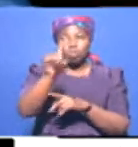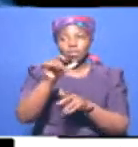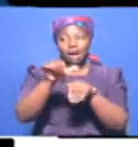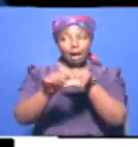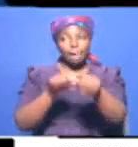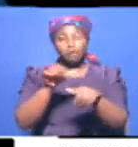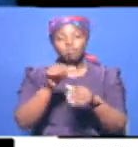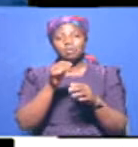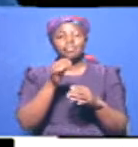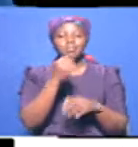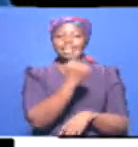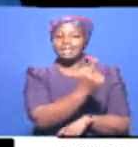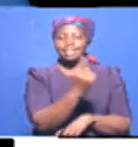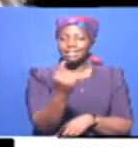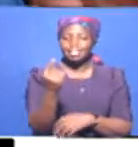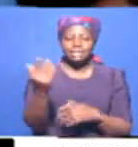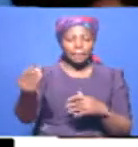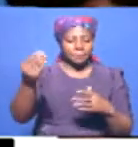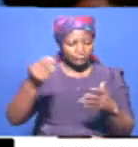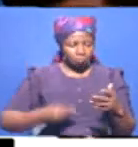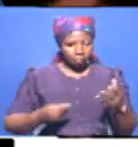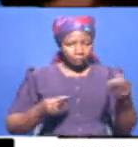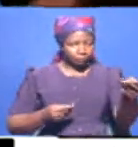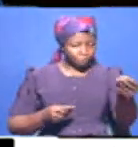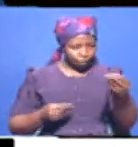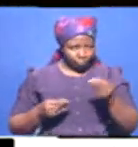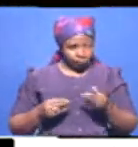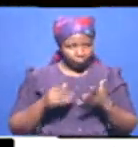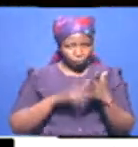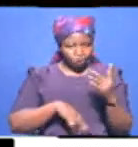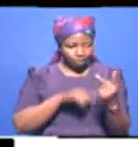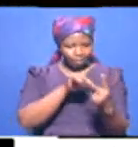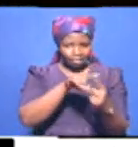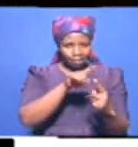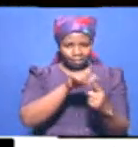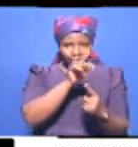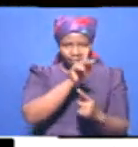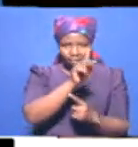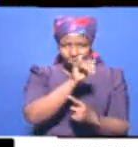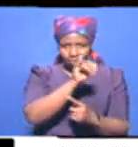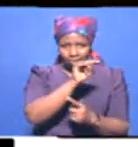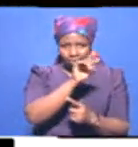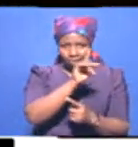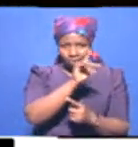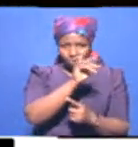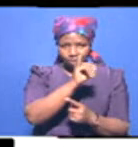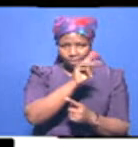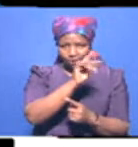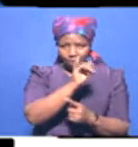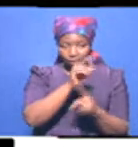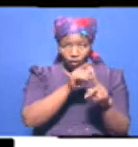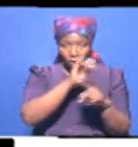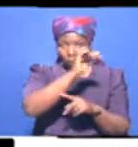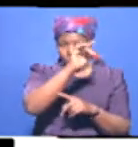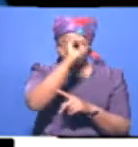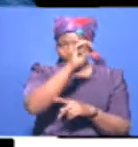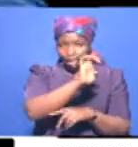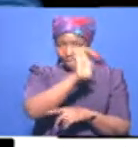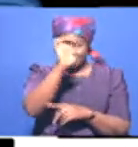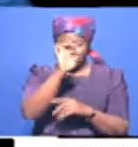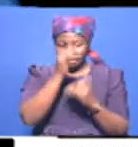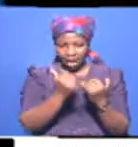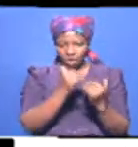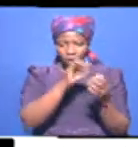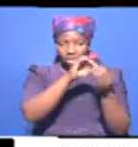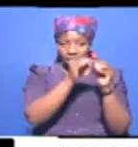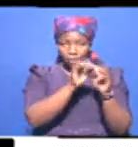one of them brings to the table. For Kithure Kindiki, obviously, having come from Mount Kenya East, the question obviously is the number of votes that